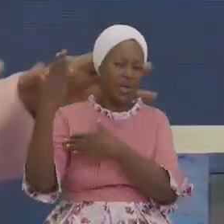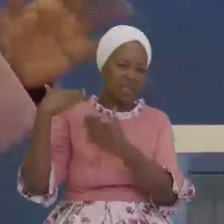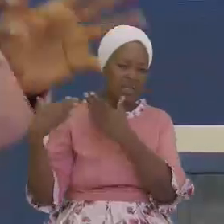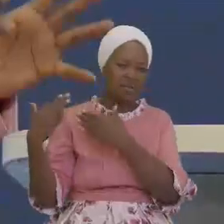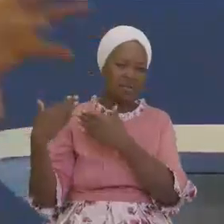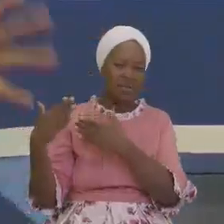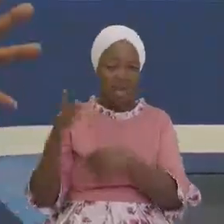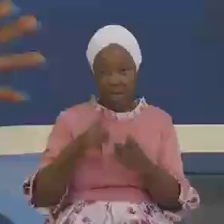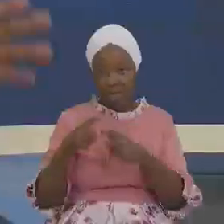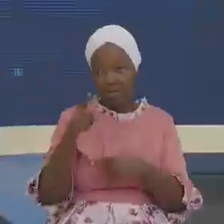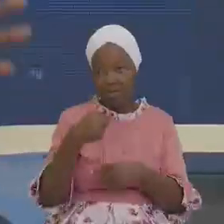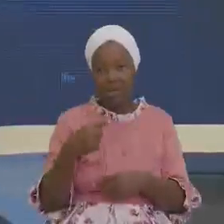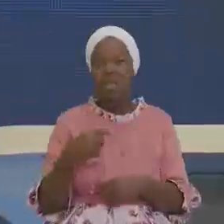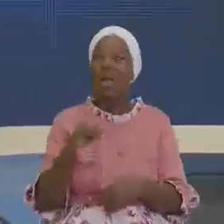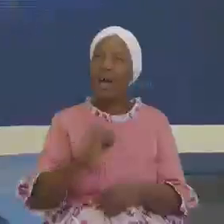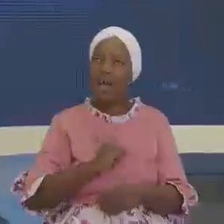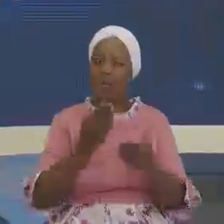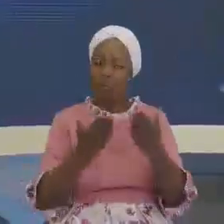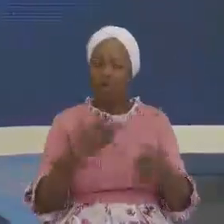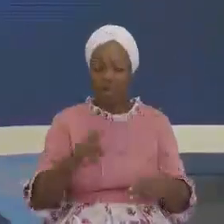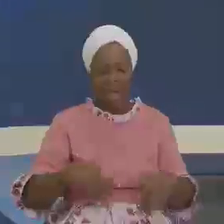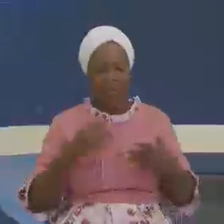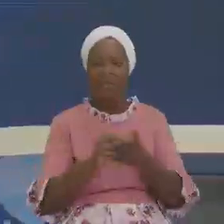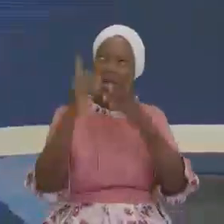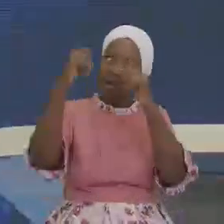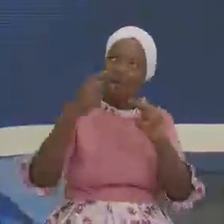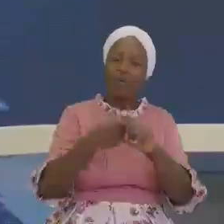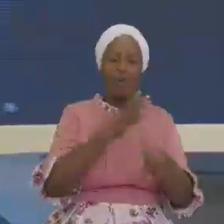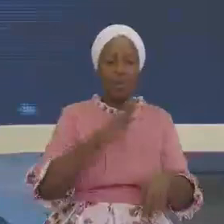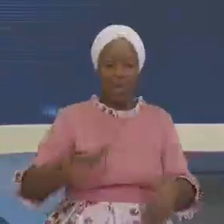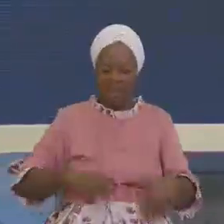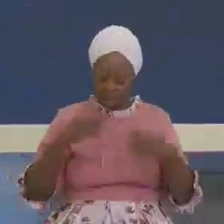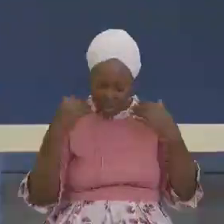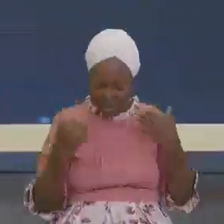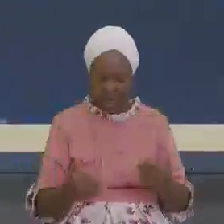See, I want the life that comes from Christ directly.